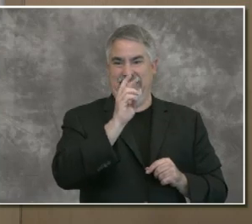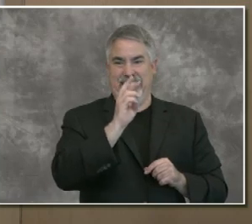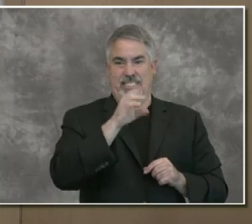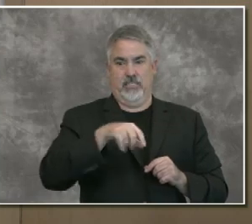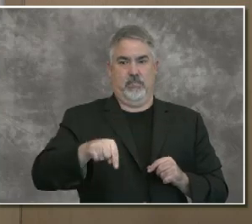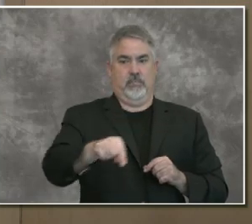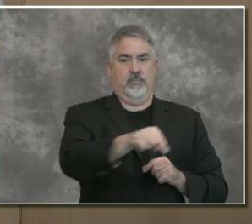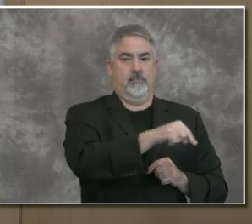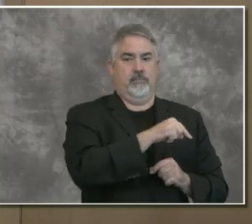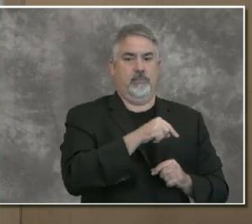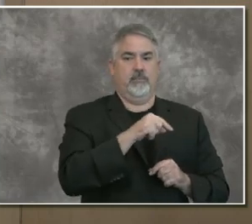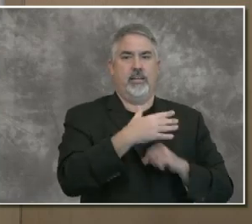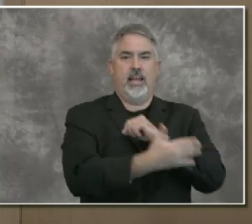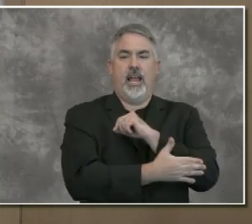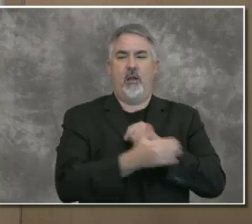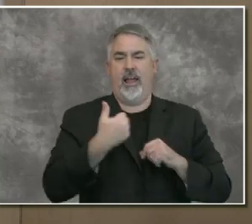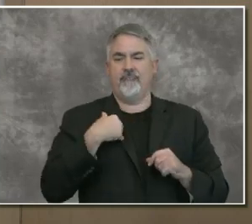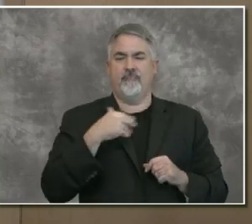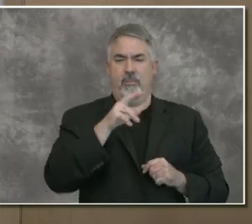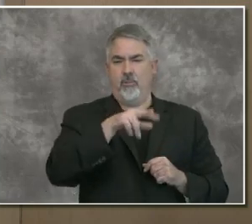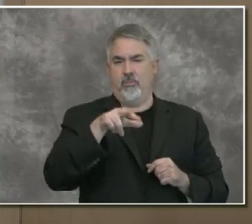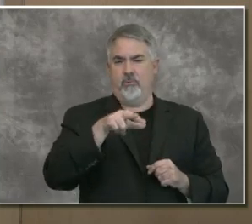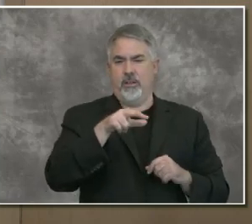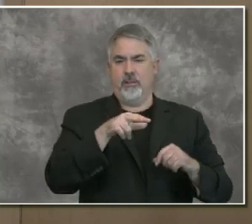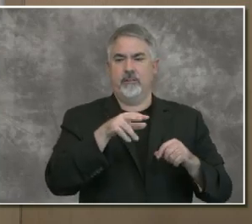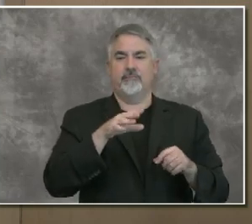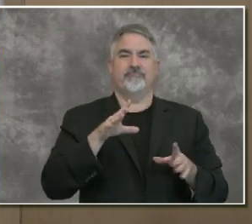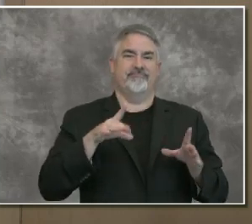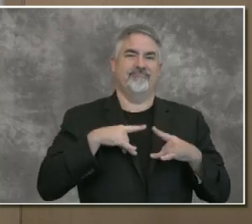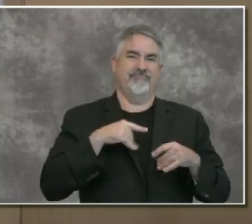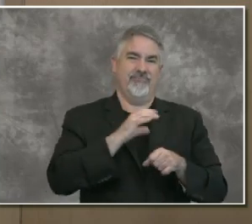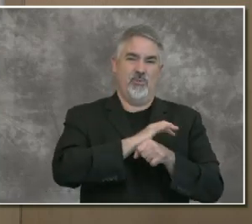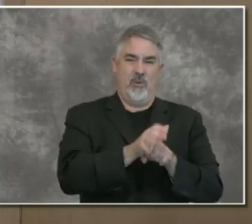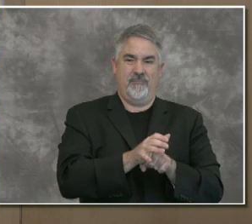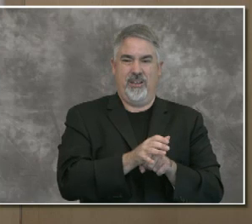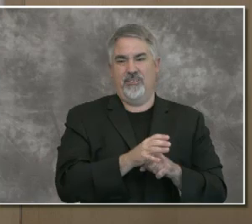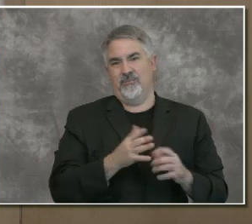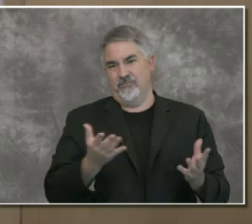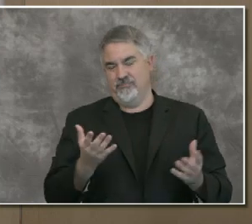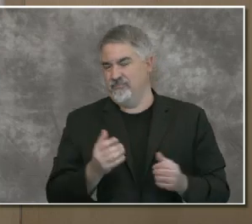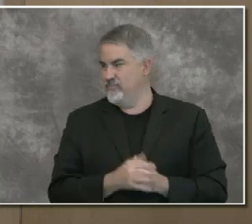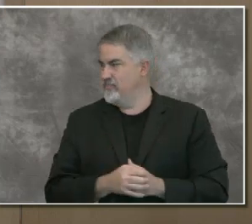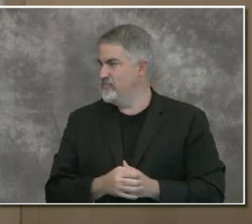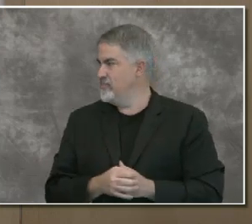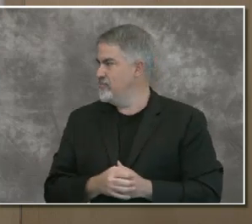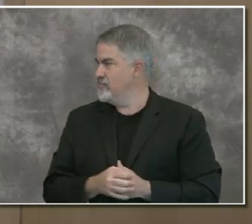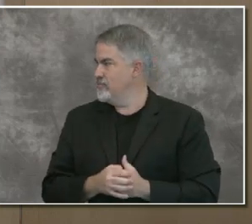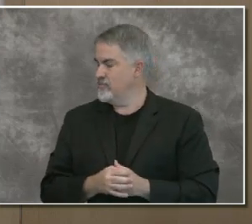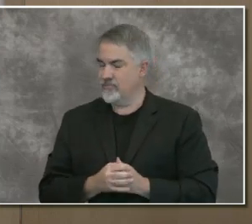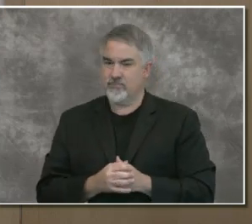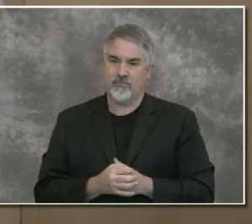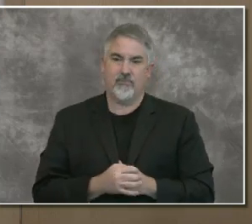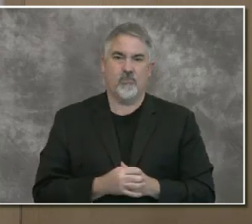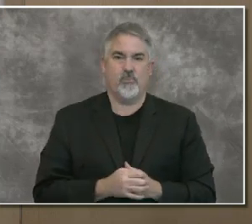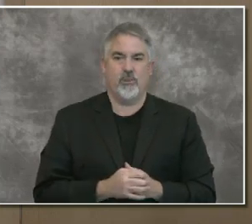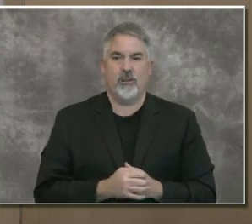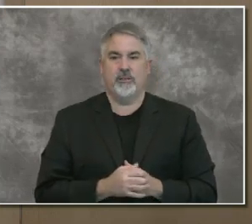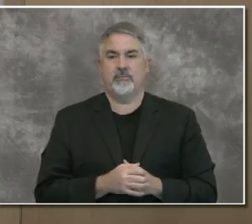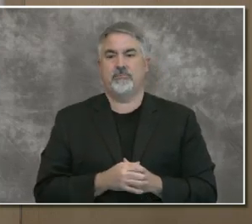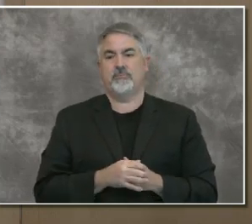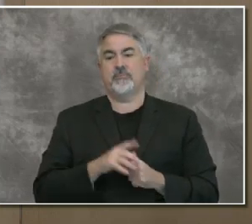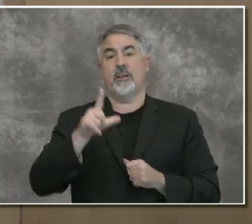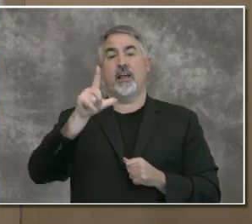33 cases in the total number. Regarding our lab tests